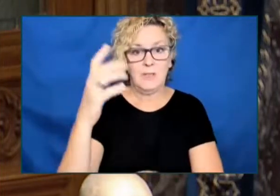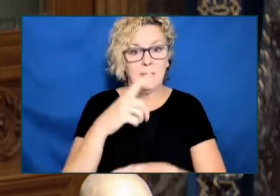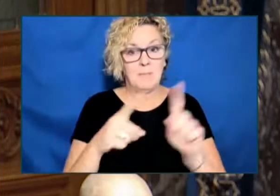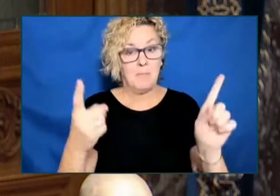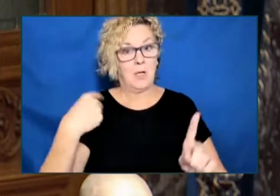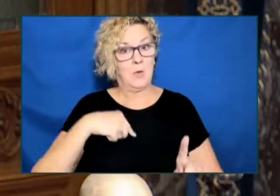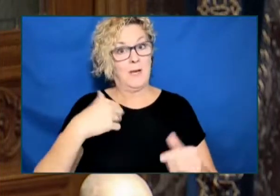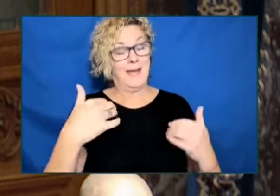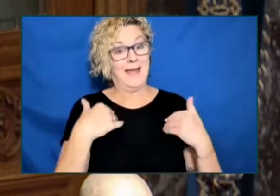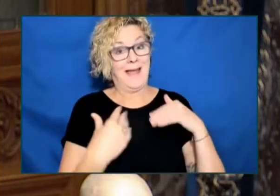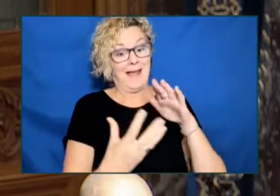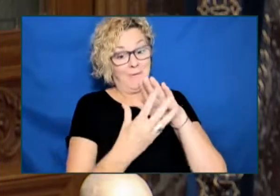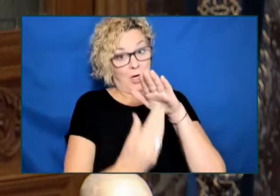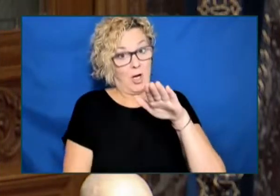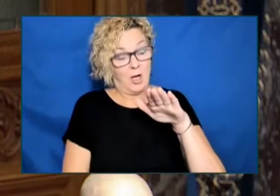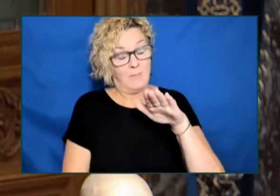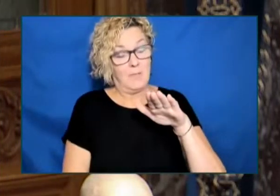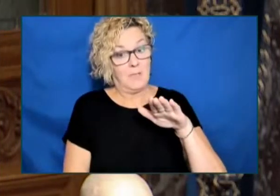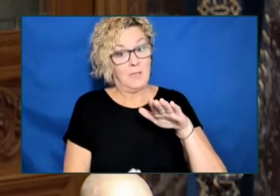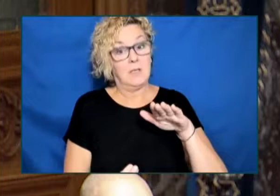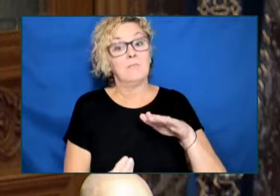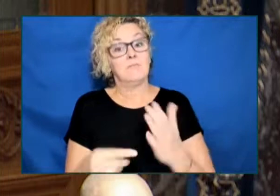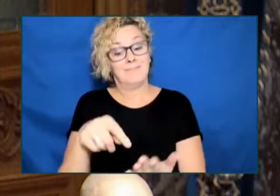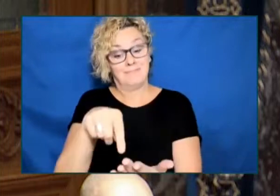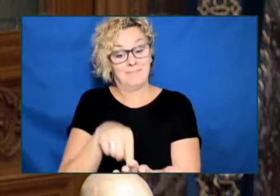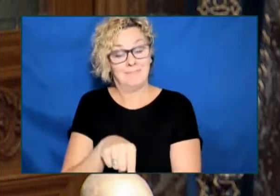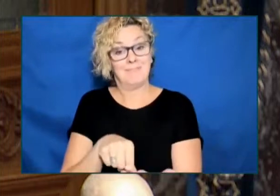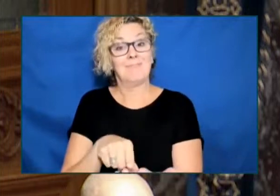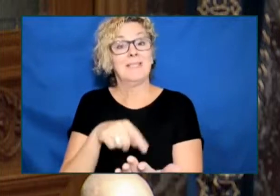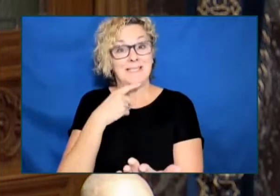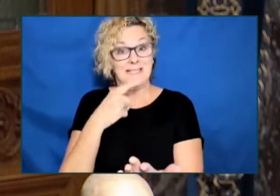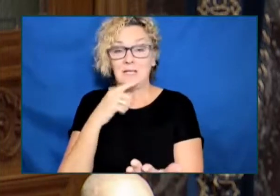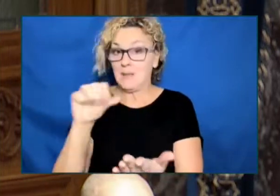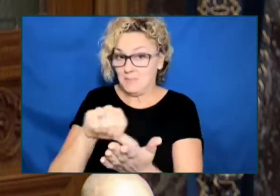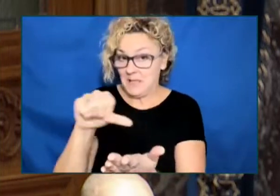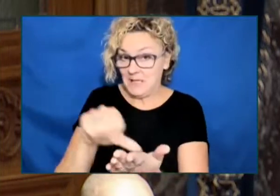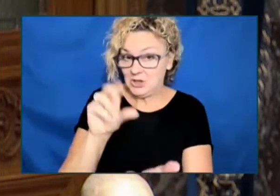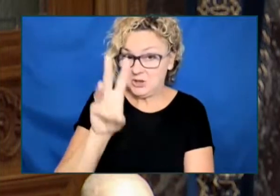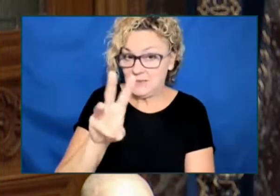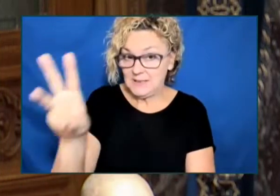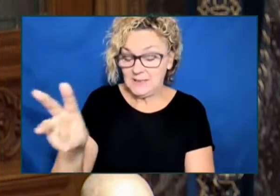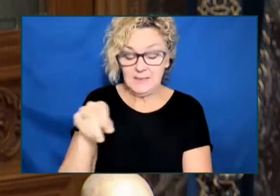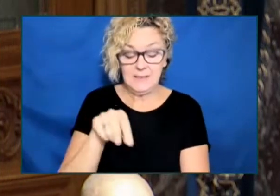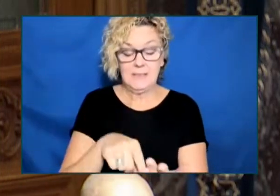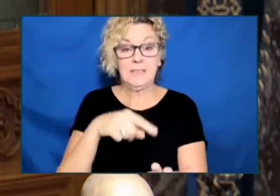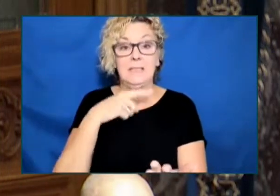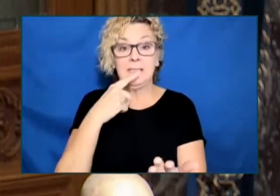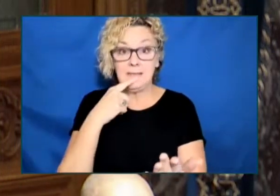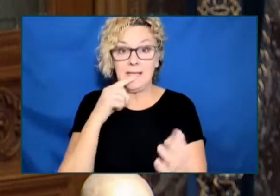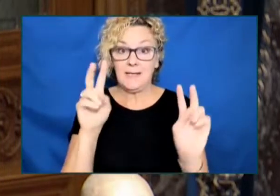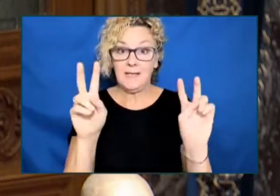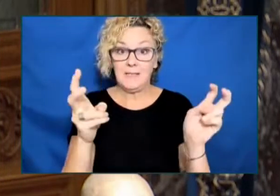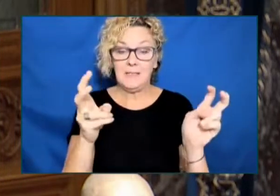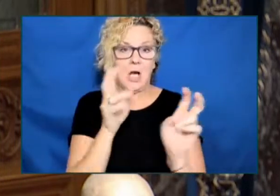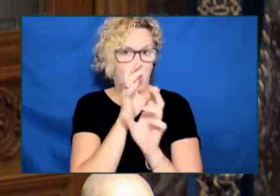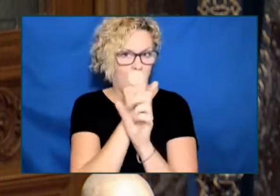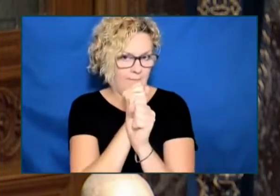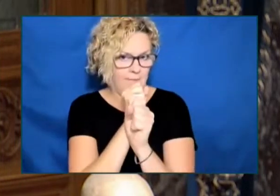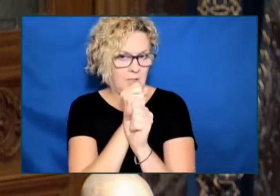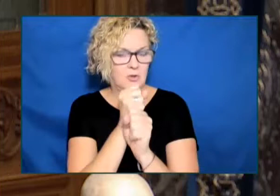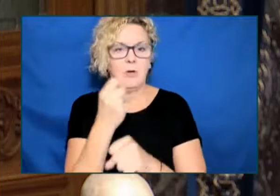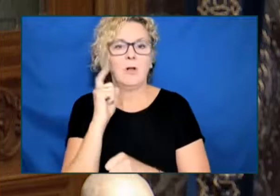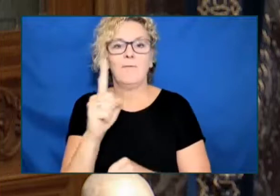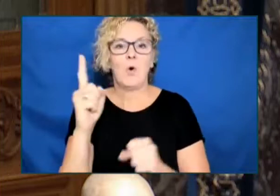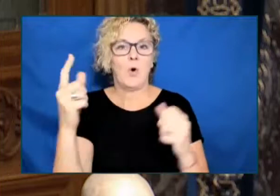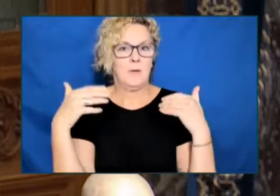year. On page 66, there's a note that says, confidential, for Minister's use only. An